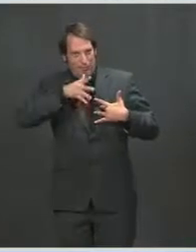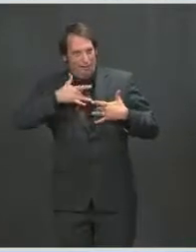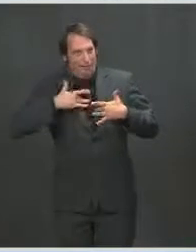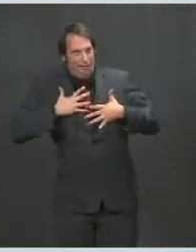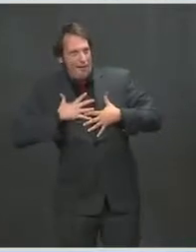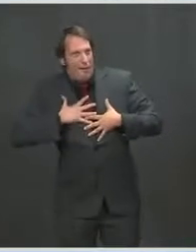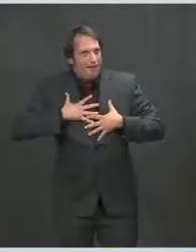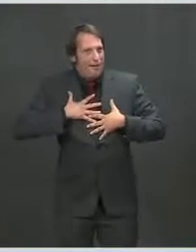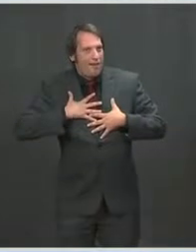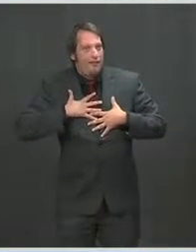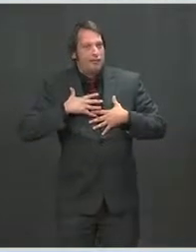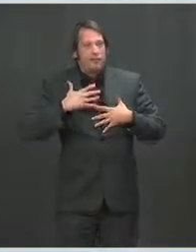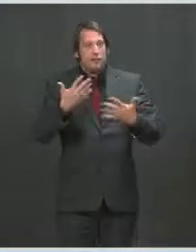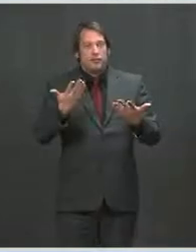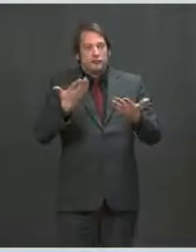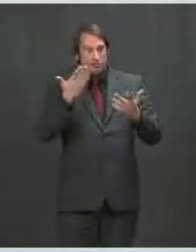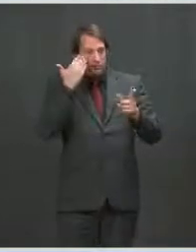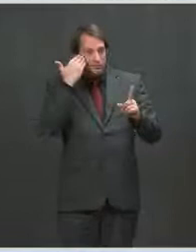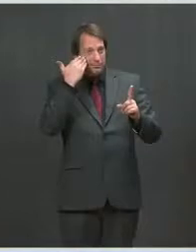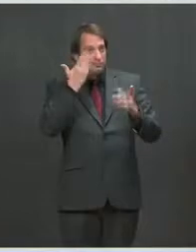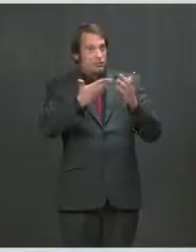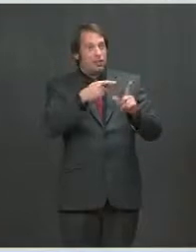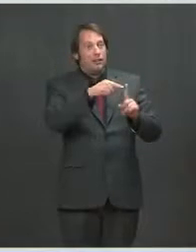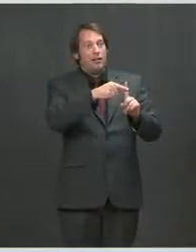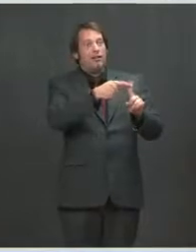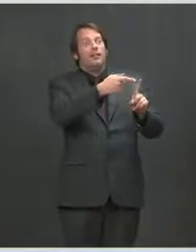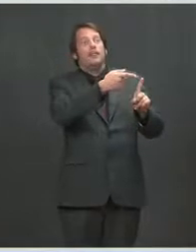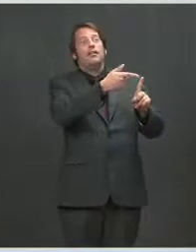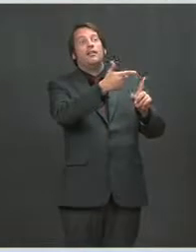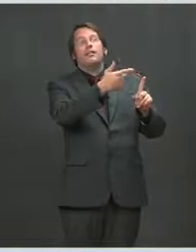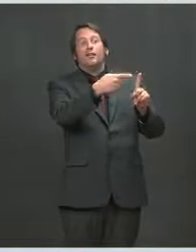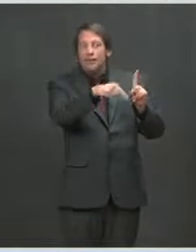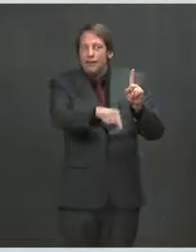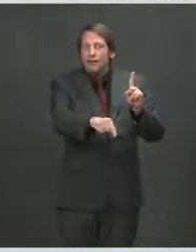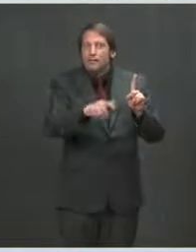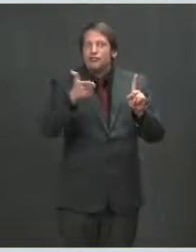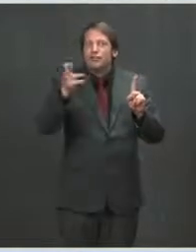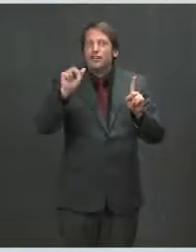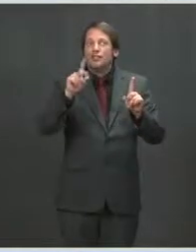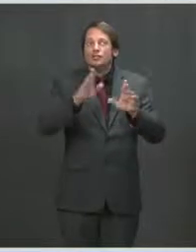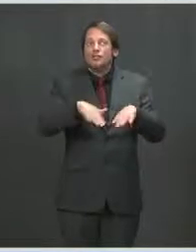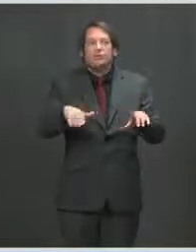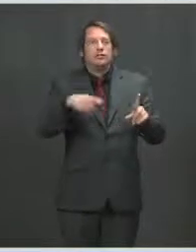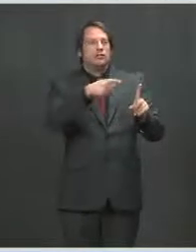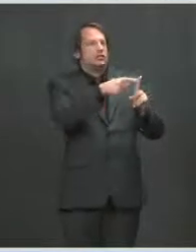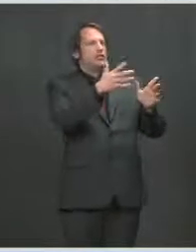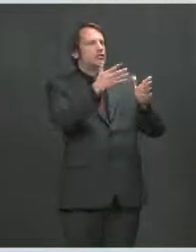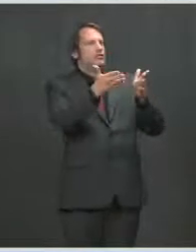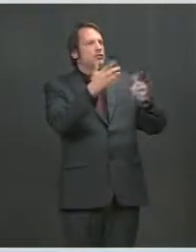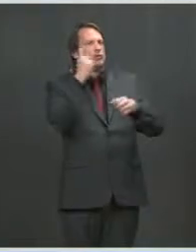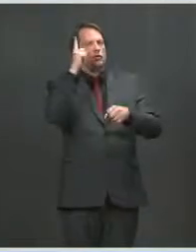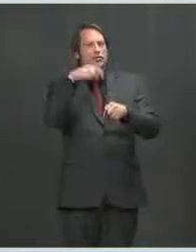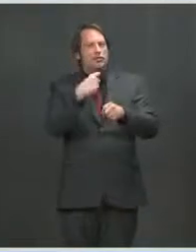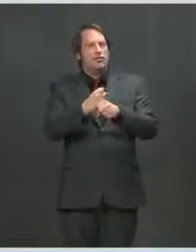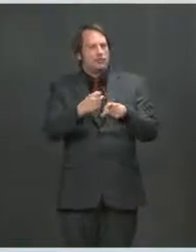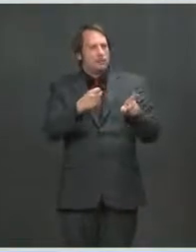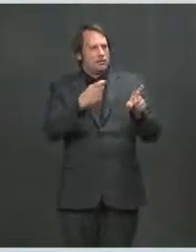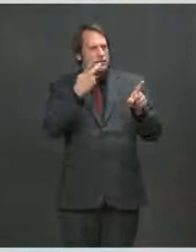grandkids. When Bo served for a year in Iraq, I saw how his children navigated his